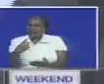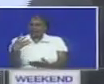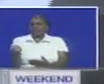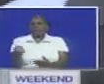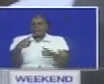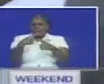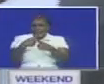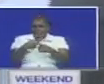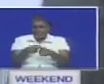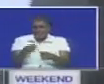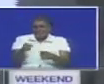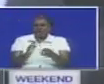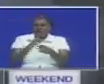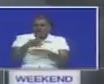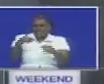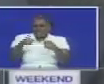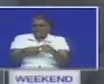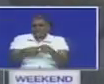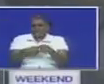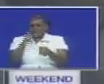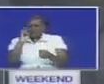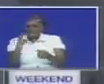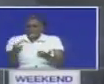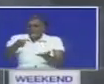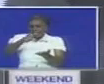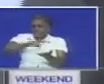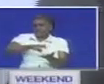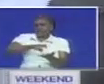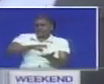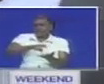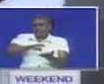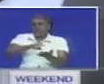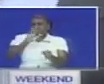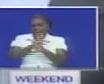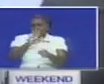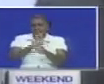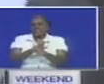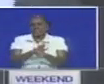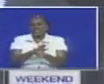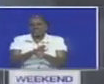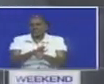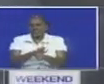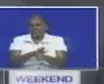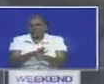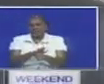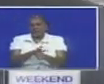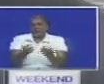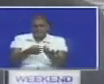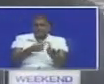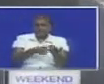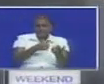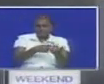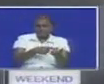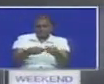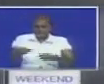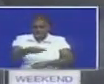the glycerol, a liter is 650. So you can see the addition is quite a lot in the whole calculation of the